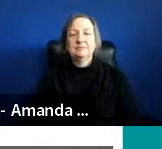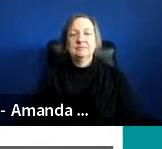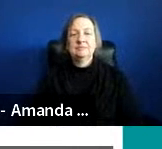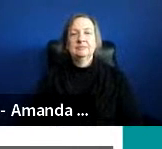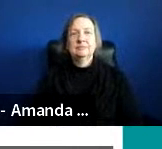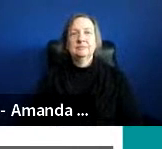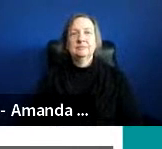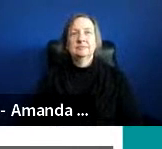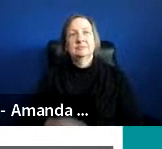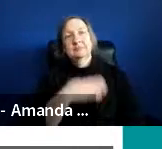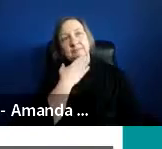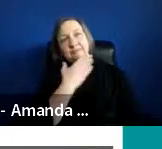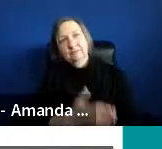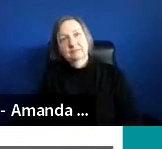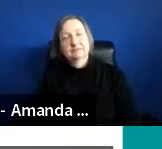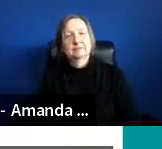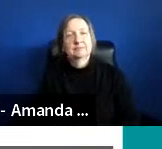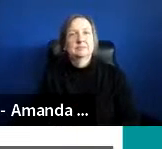Thank you.